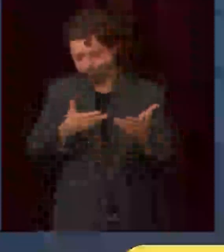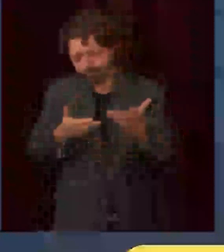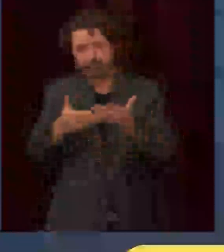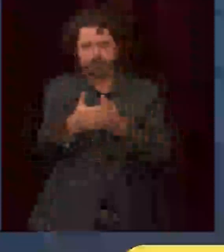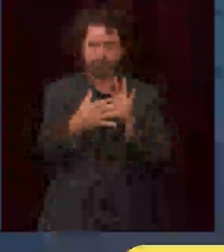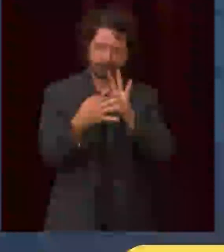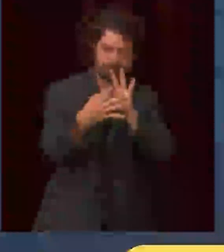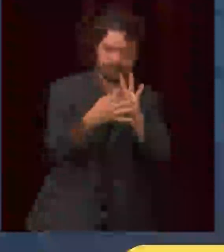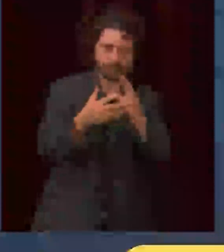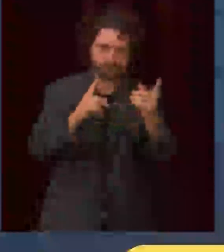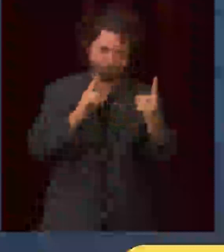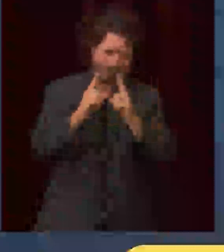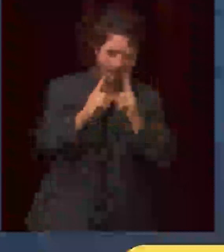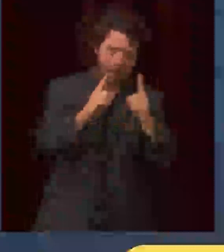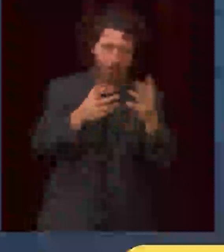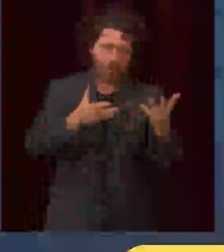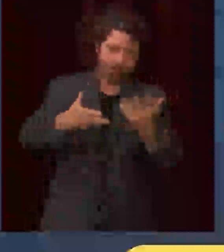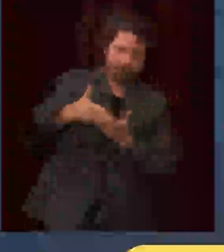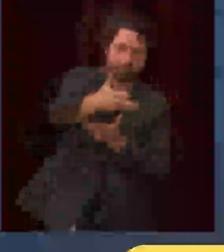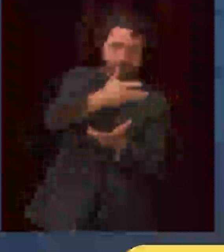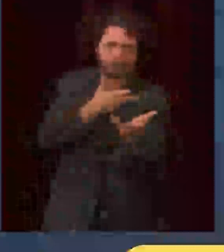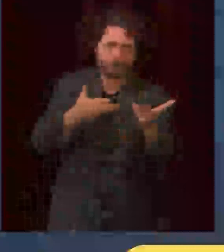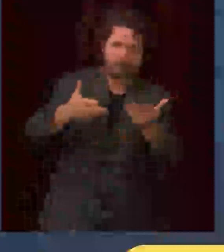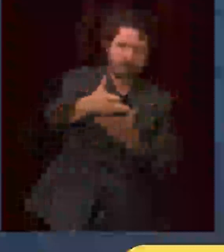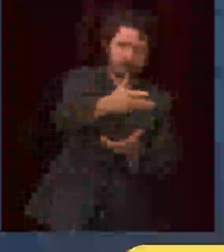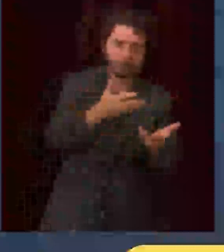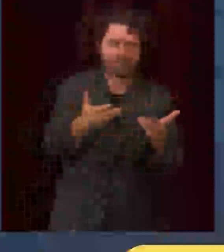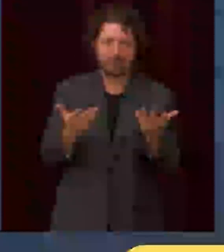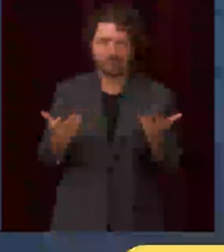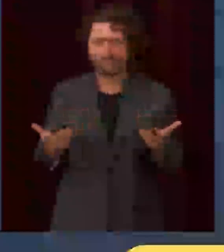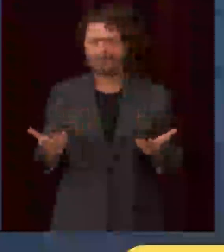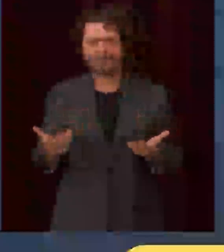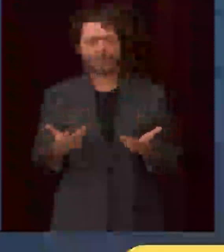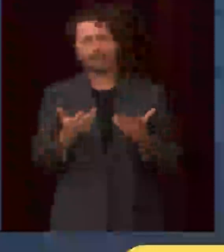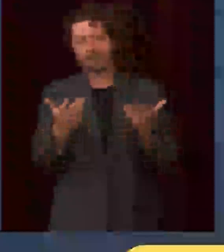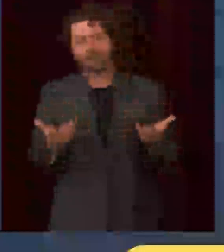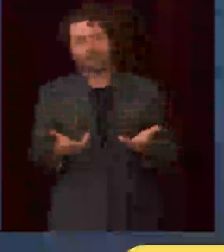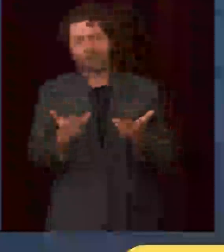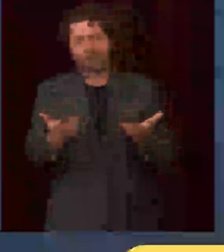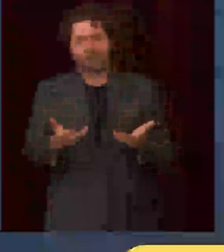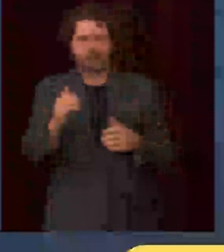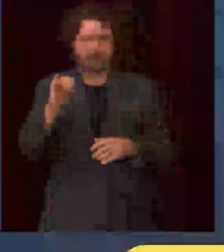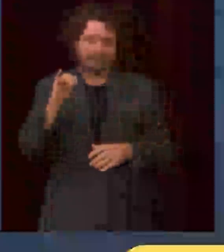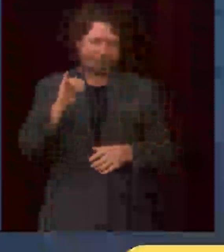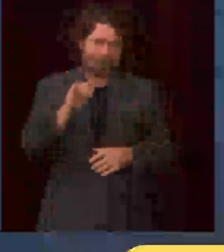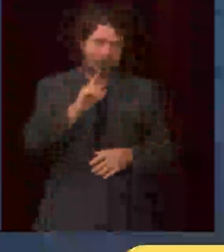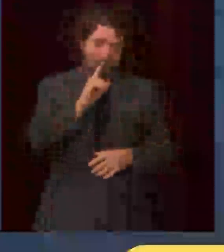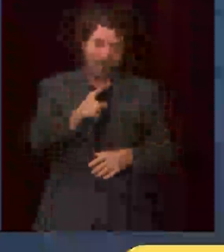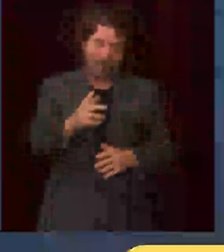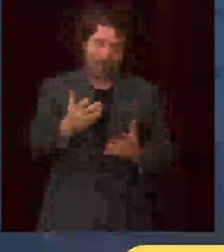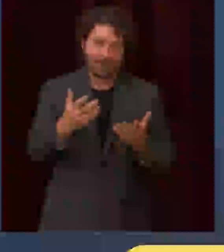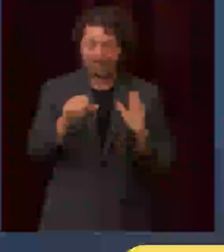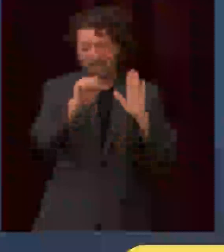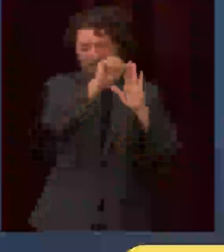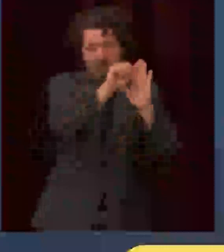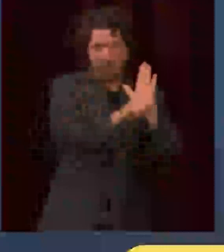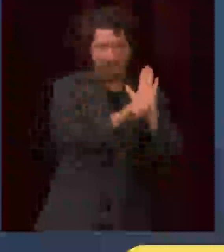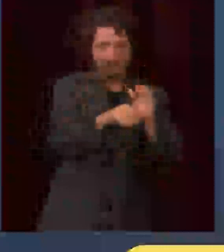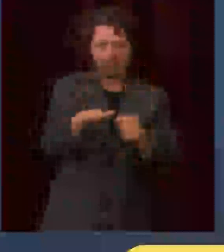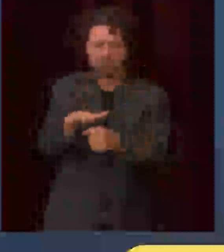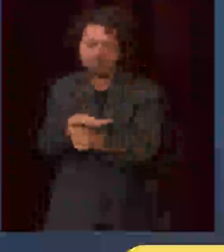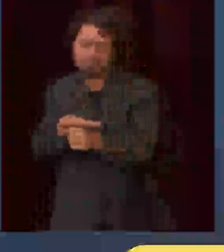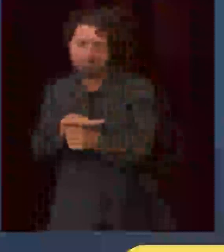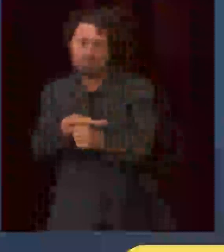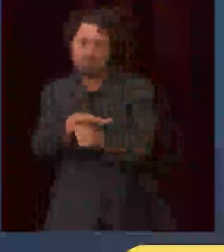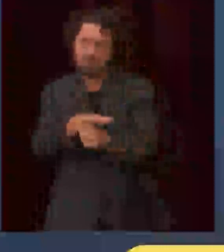seeing the situation the same and probably coming to the same decision. But in the end, if for some